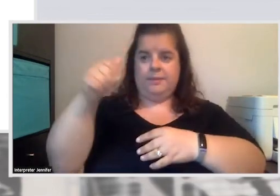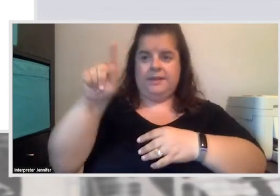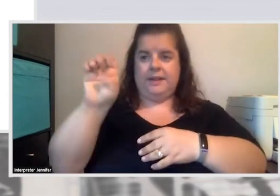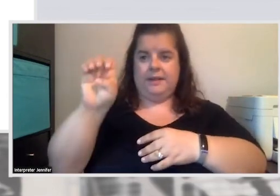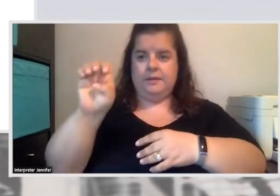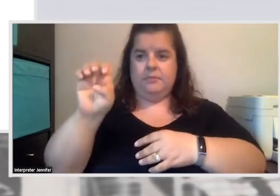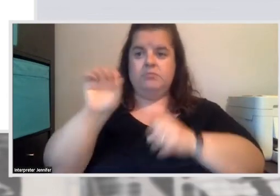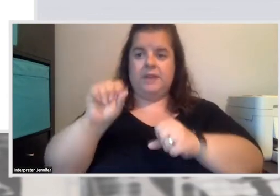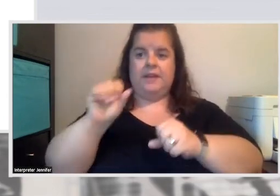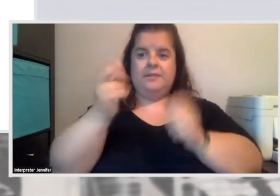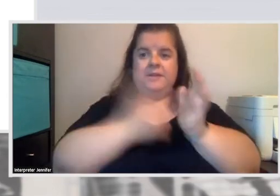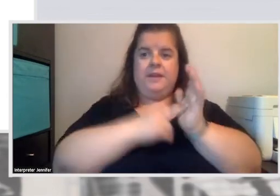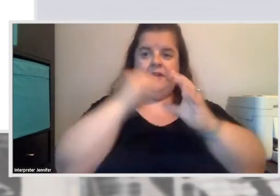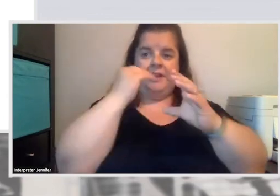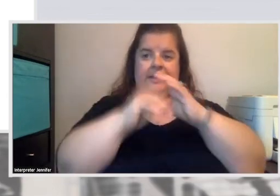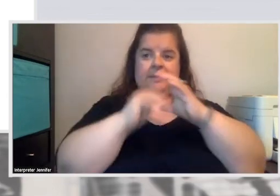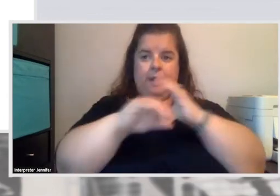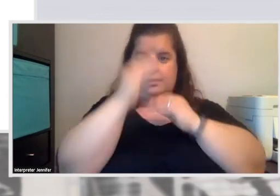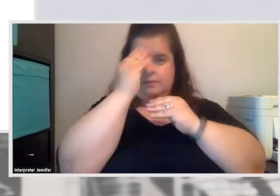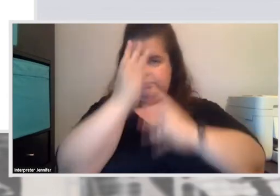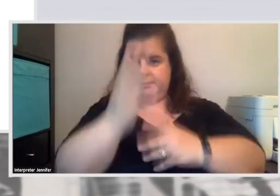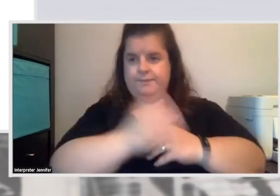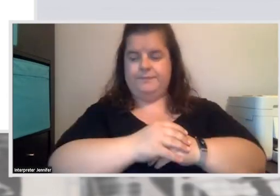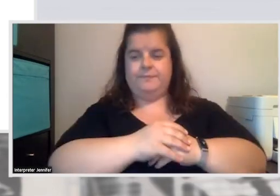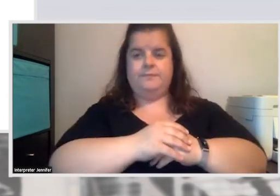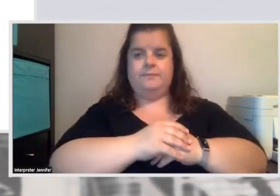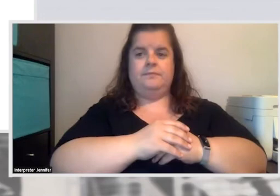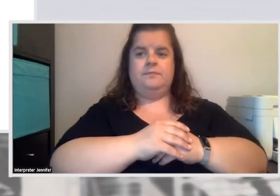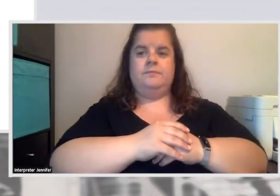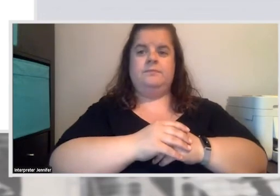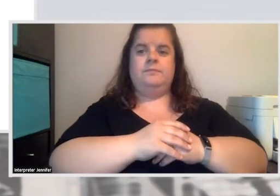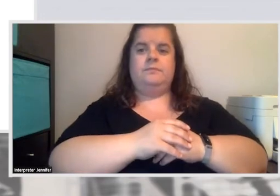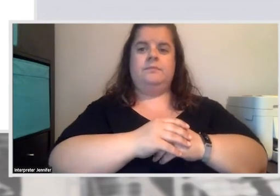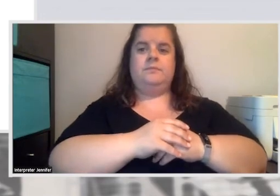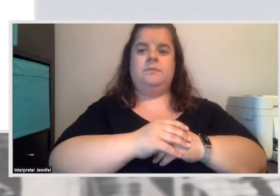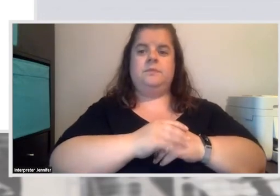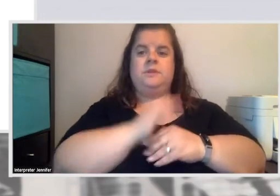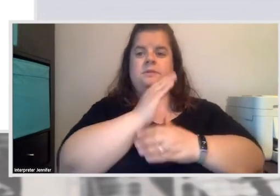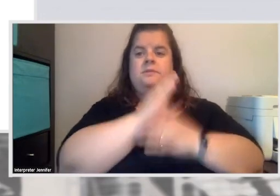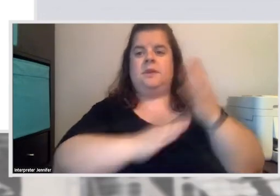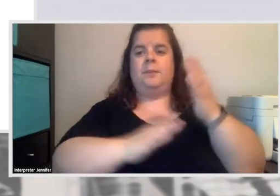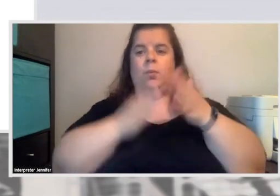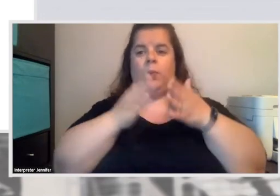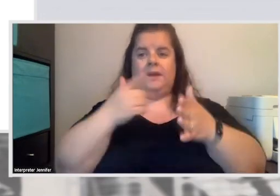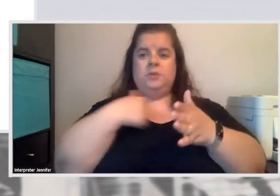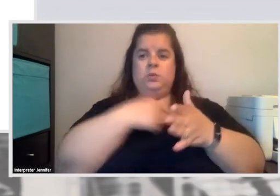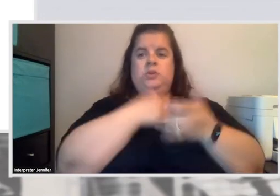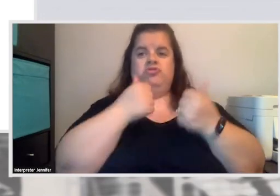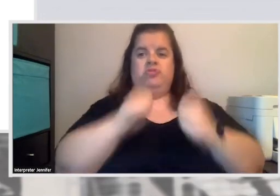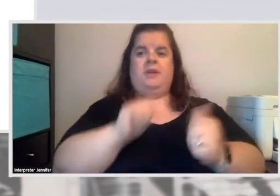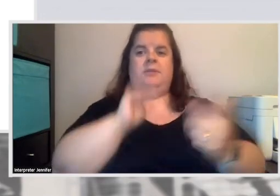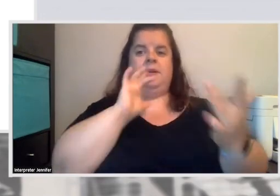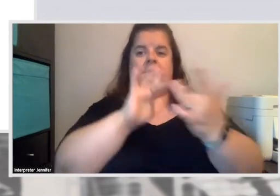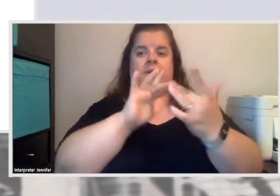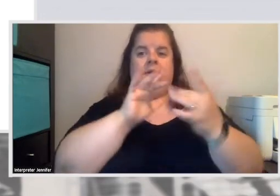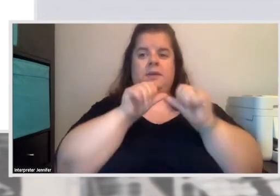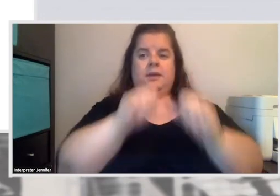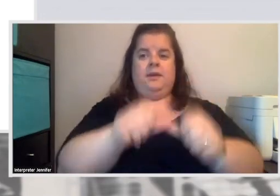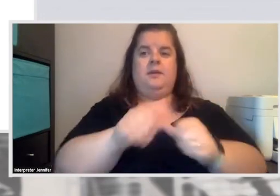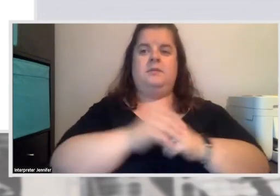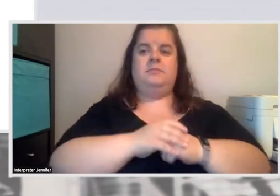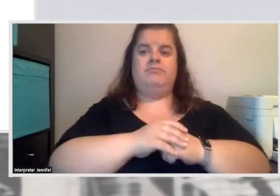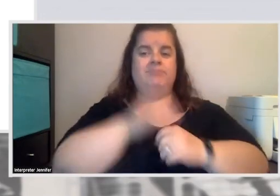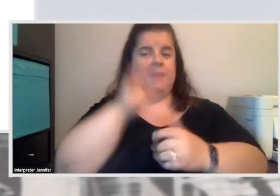email alerts through the URA, and those are just some examples of the way we try to stay connected. And I believe that's the end